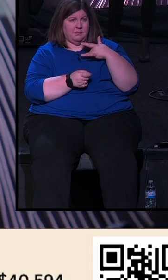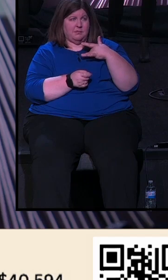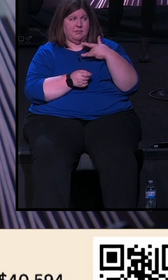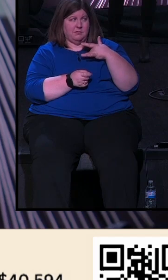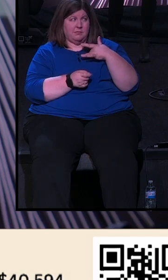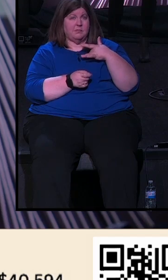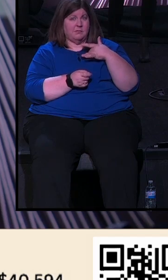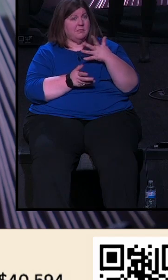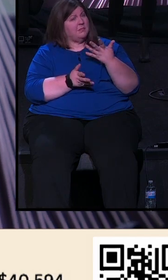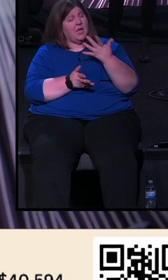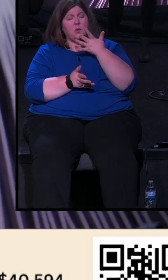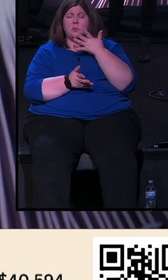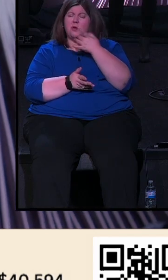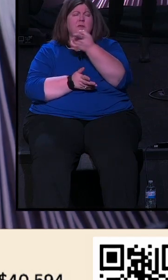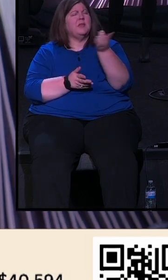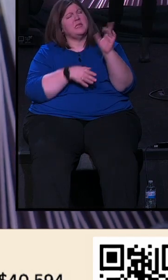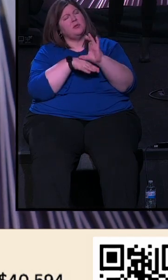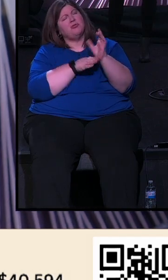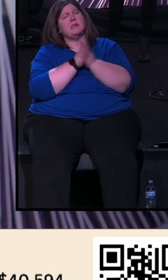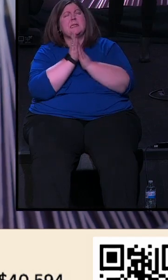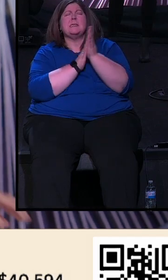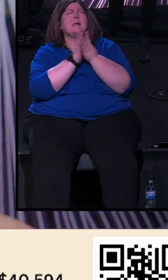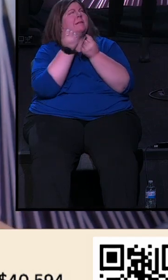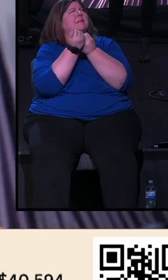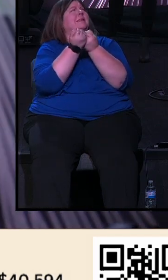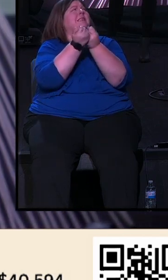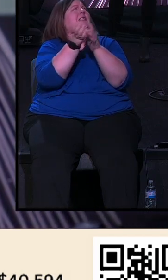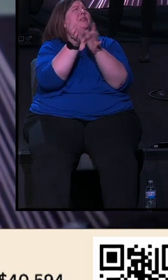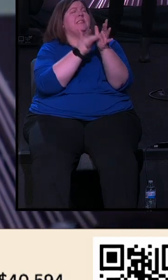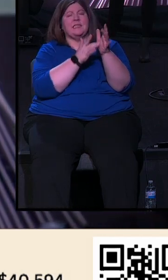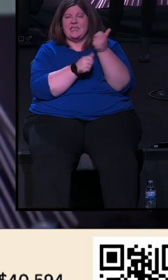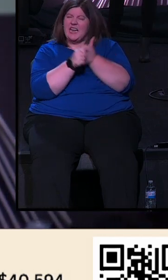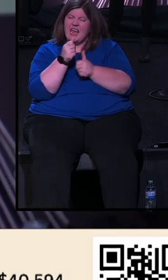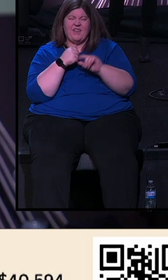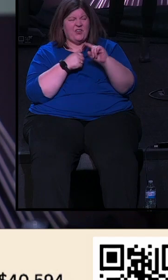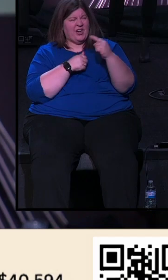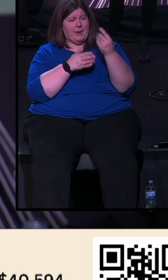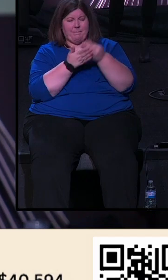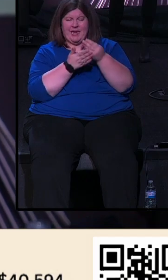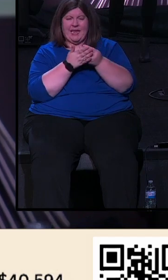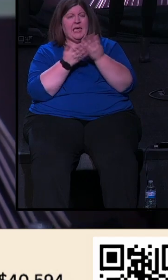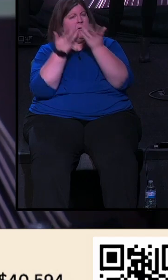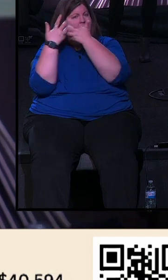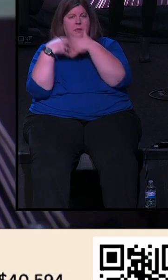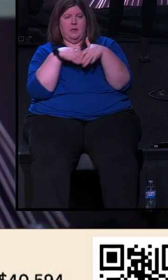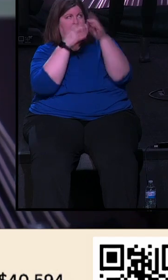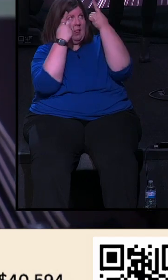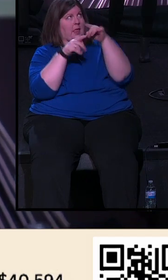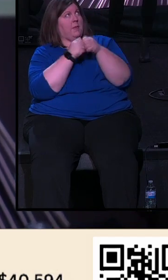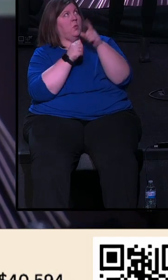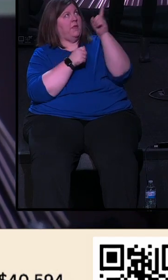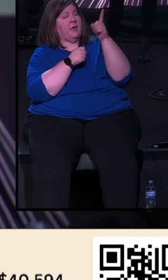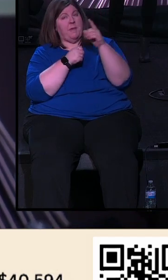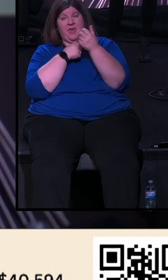heart. I would rather have us be a church that is on fire for Jesus, and every dollar in our lives is in alignment with him, and we're poor